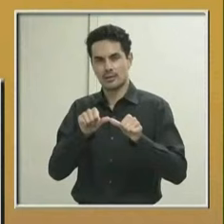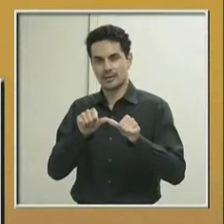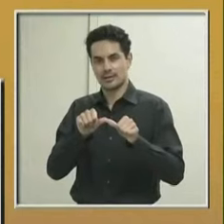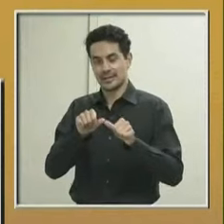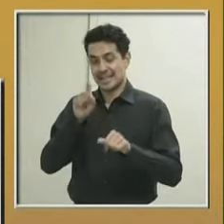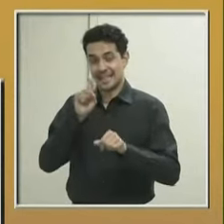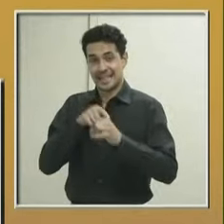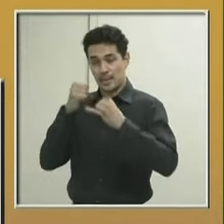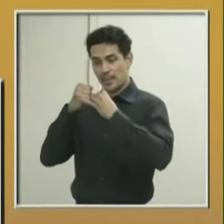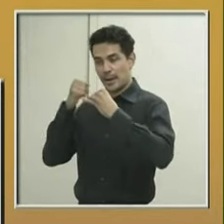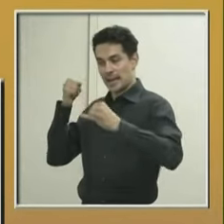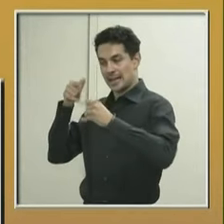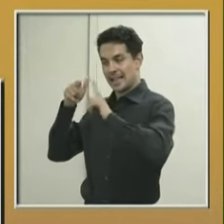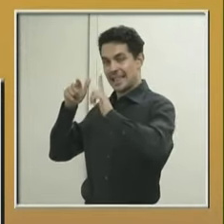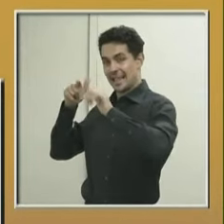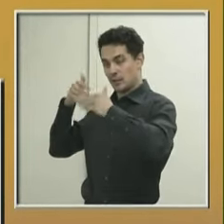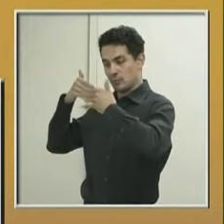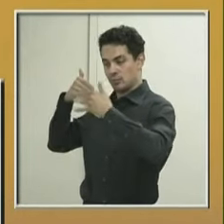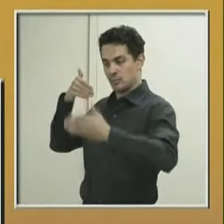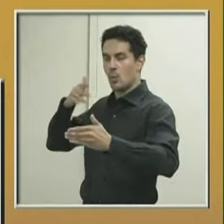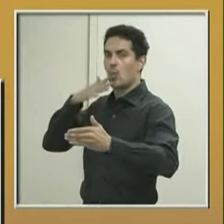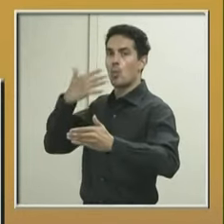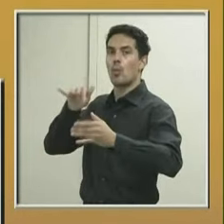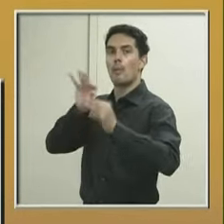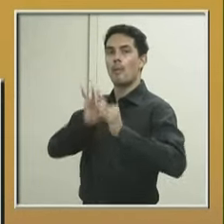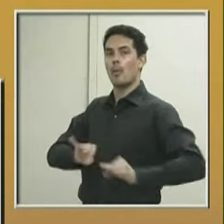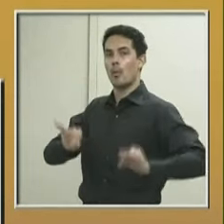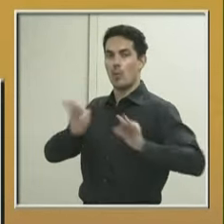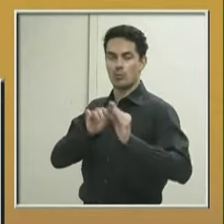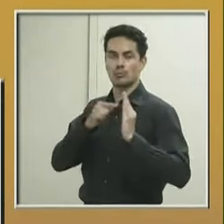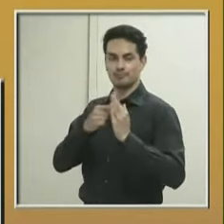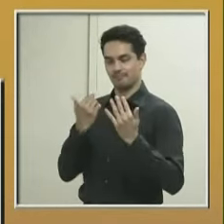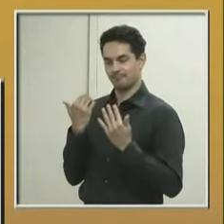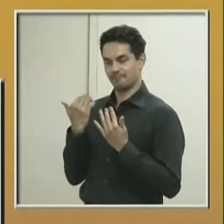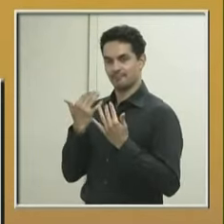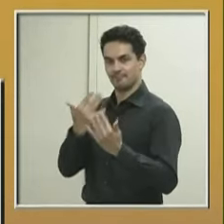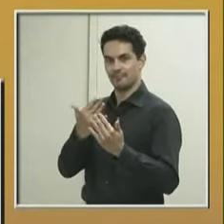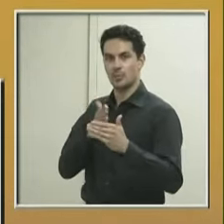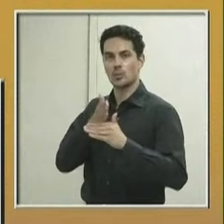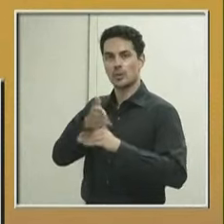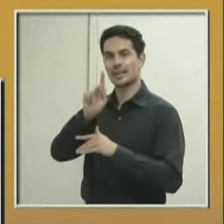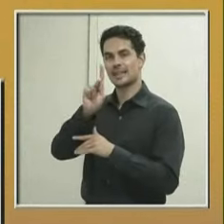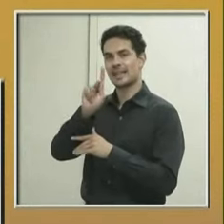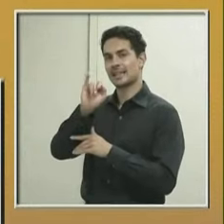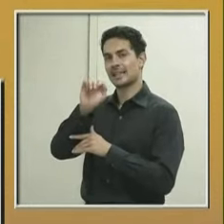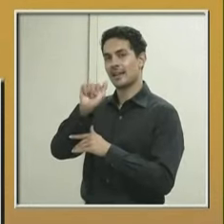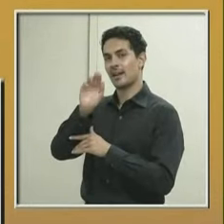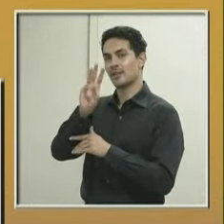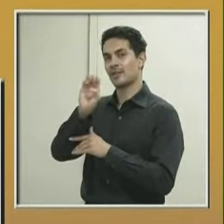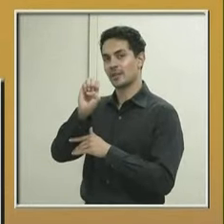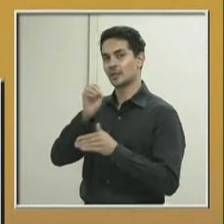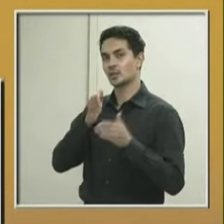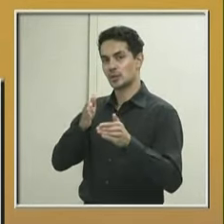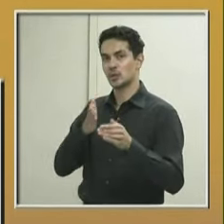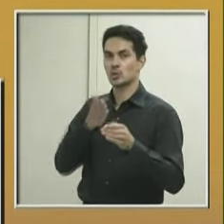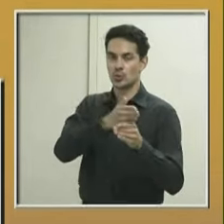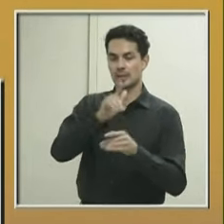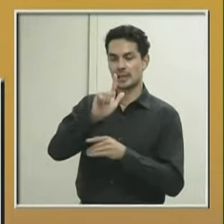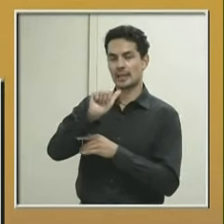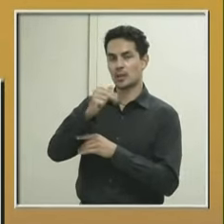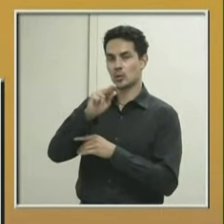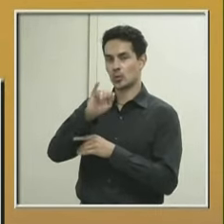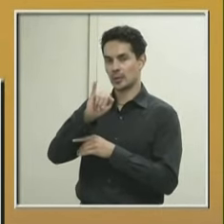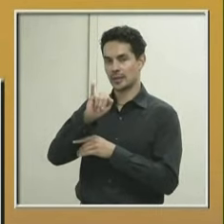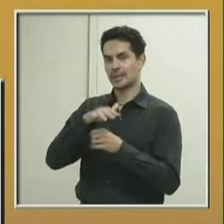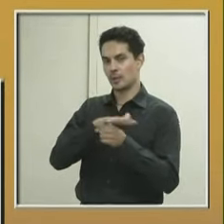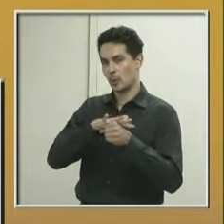timeline come into play as the fire moved across Kiawe Street towards the Waikule neighborhood.